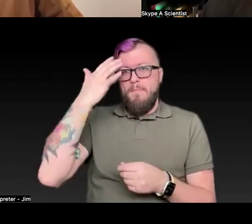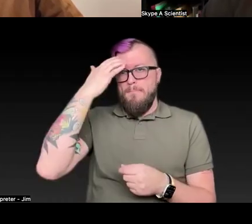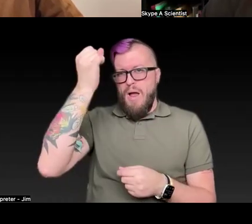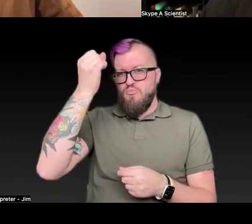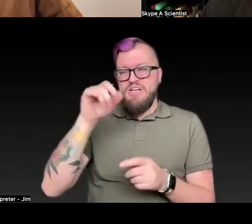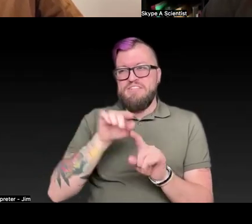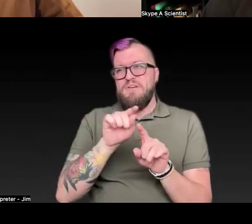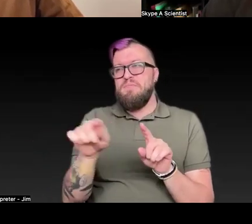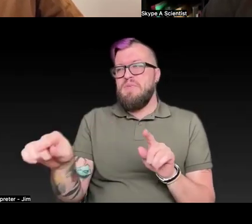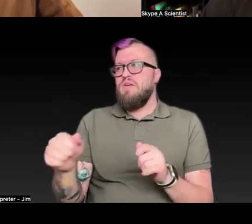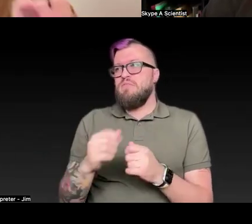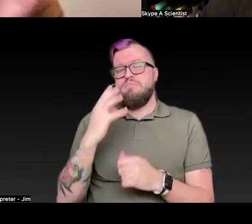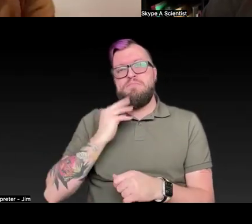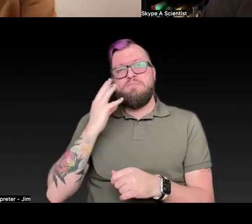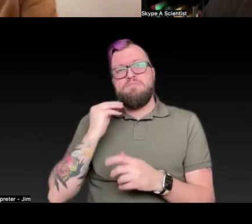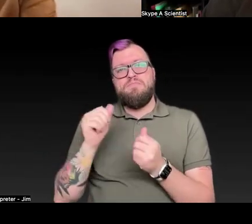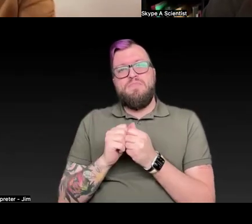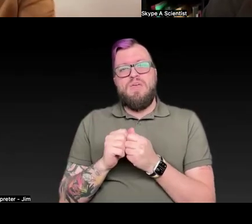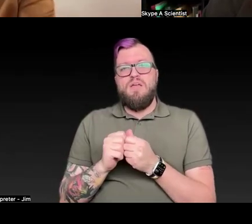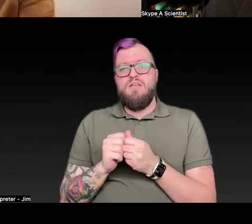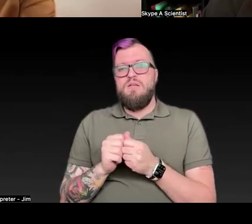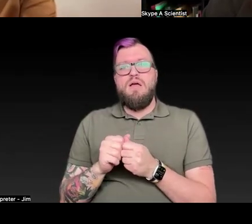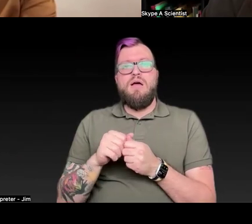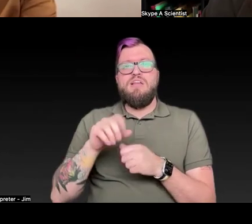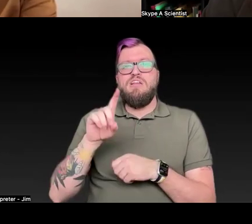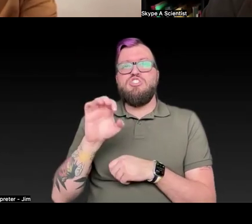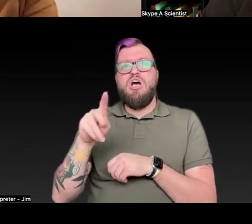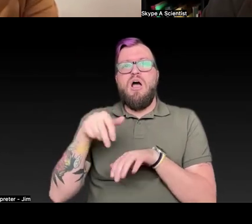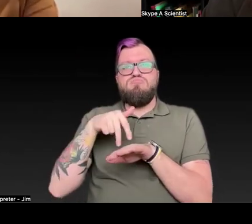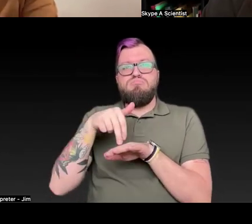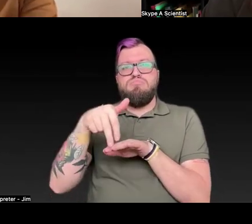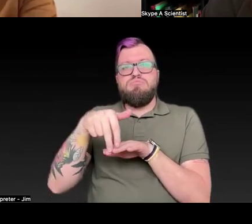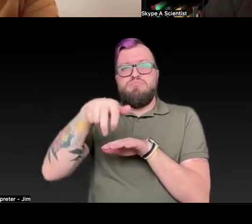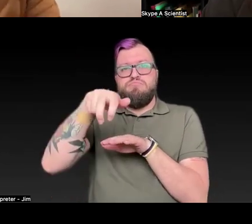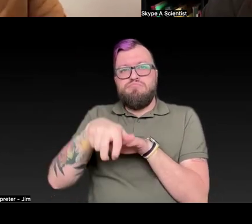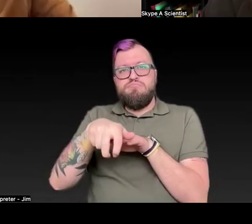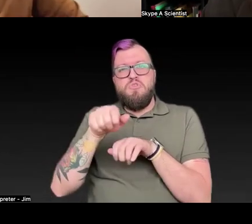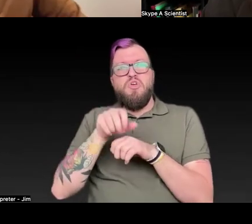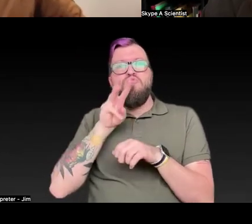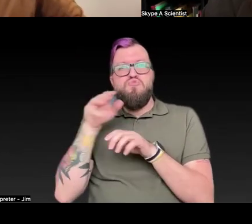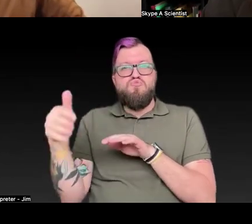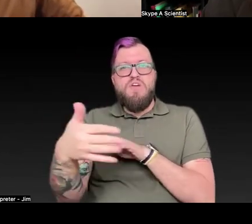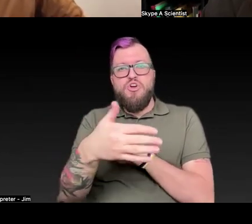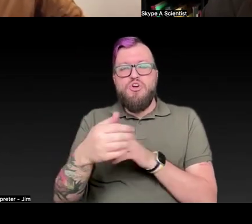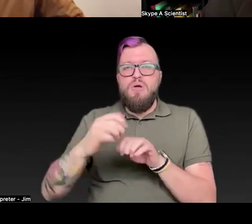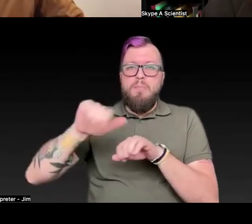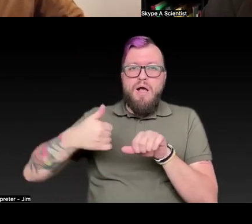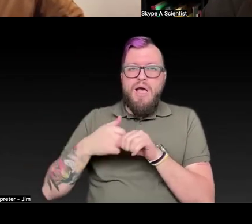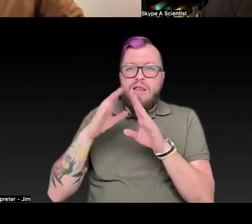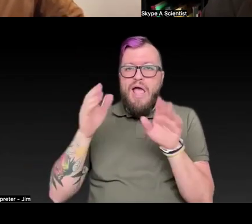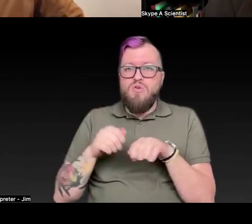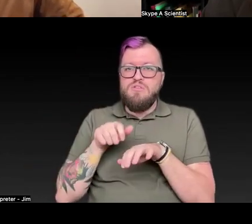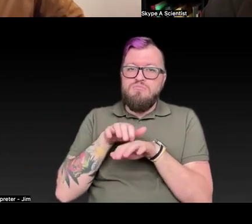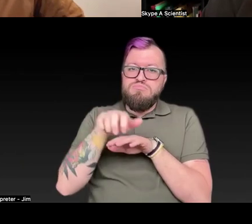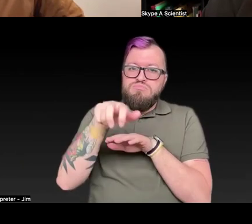of like a dock that their grandfather had out on the fen or the river behind his house, and he'd go out there, and the eels would come up, and